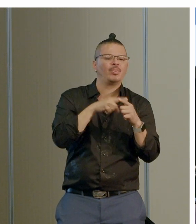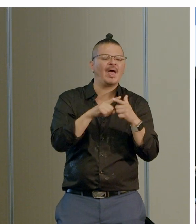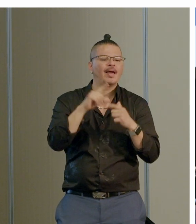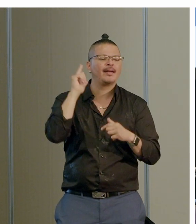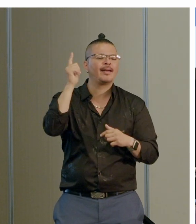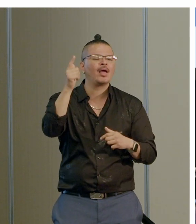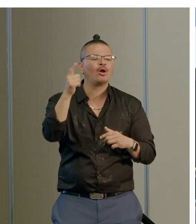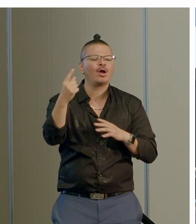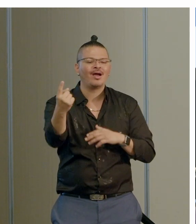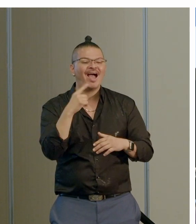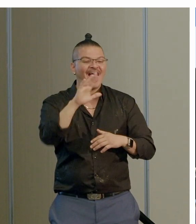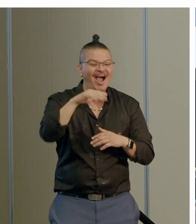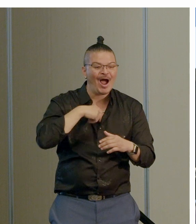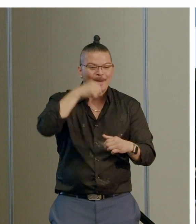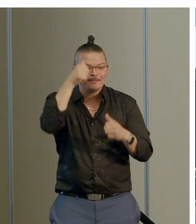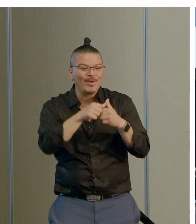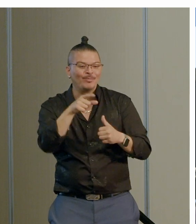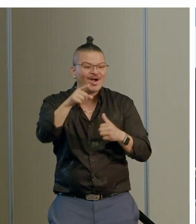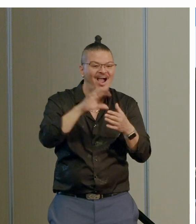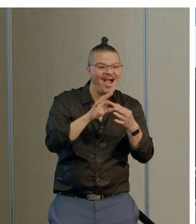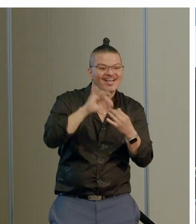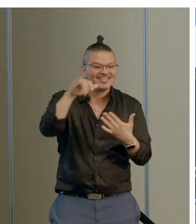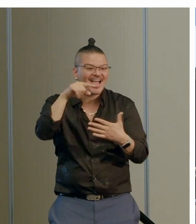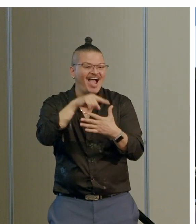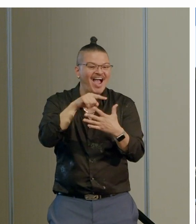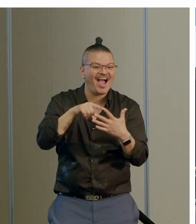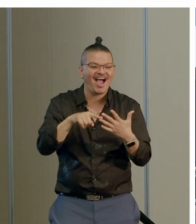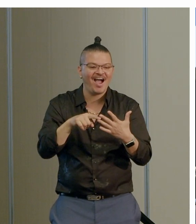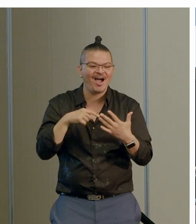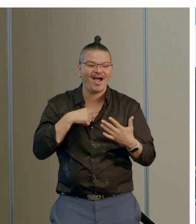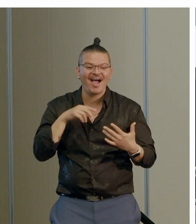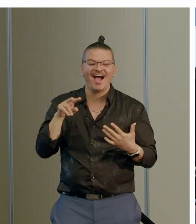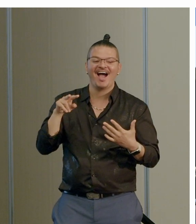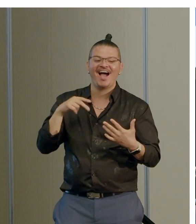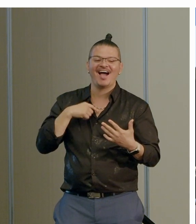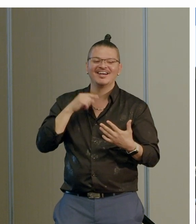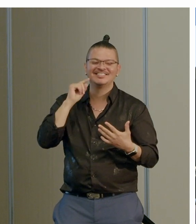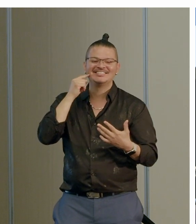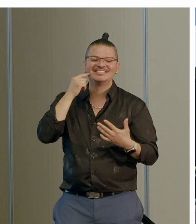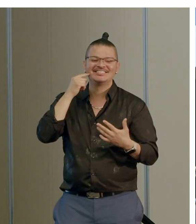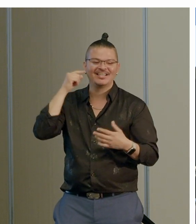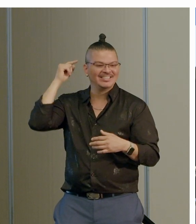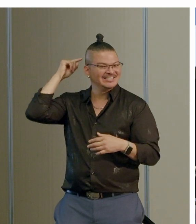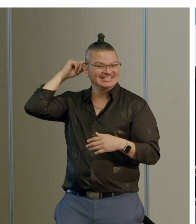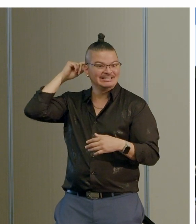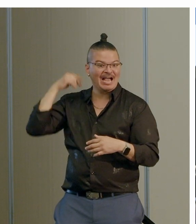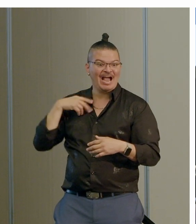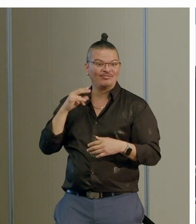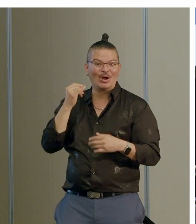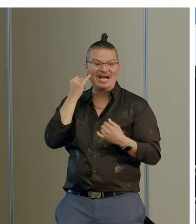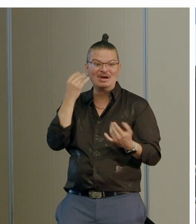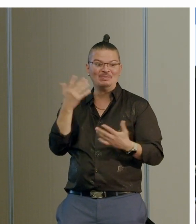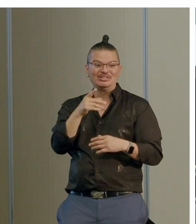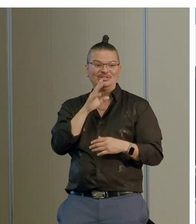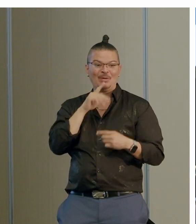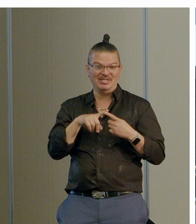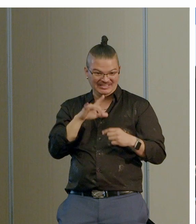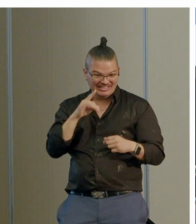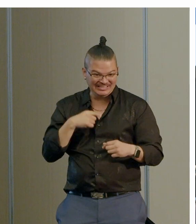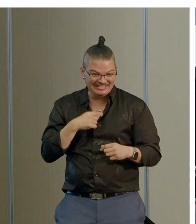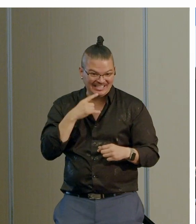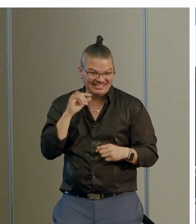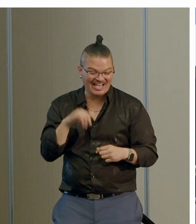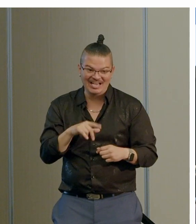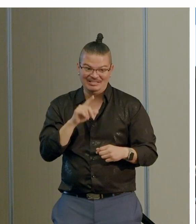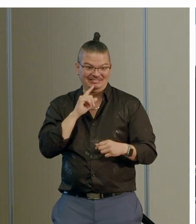about XYZ. And if they're saying it to me, I smile because I don't want to say I have no recollection of what you're talking about. I pretend and I go